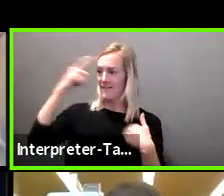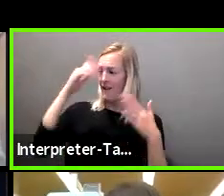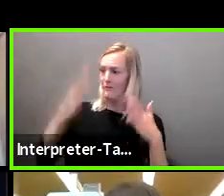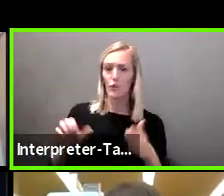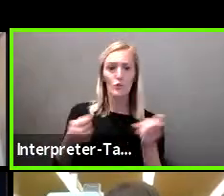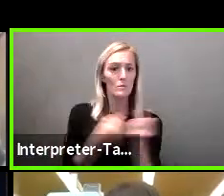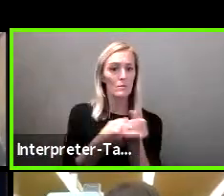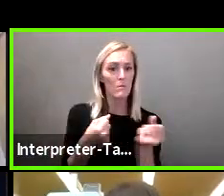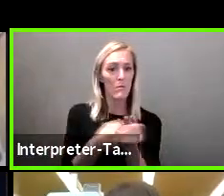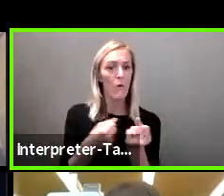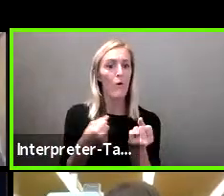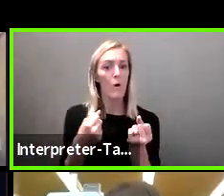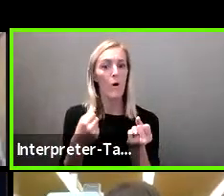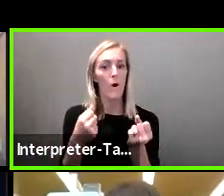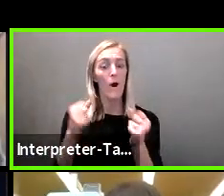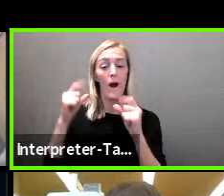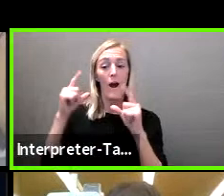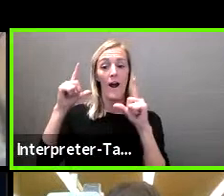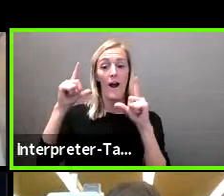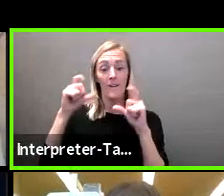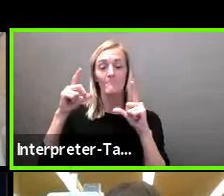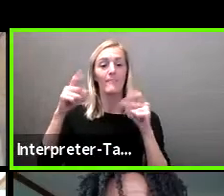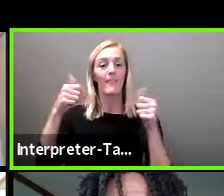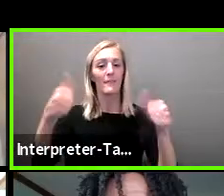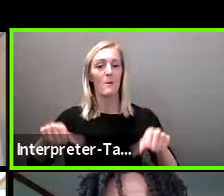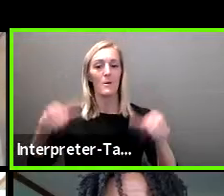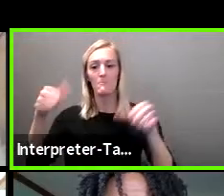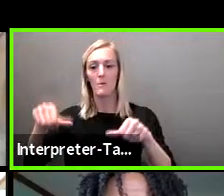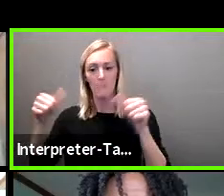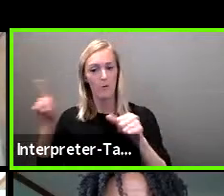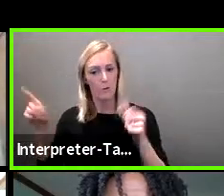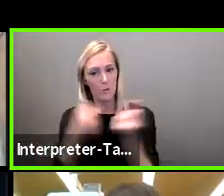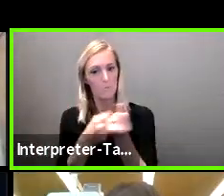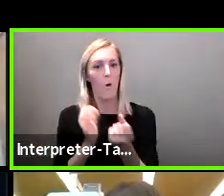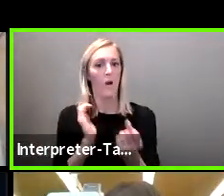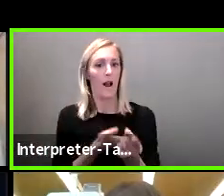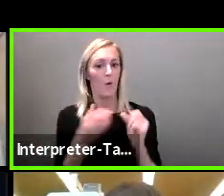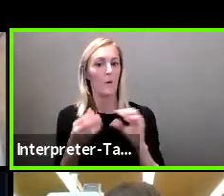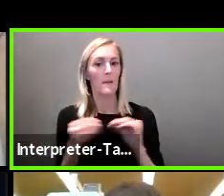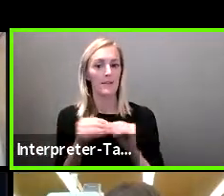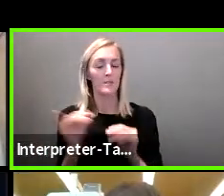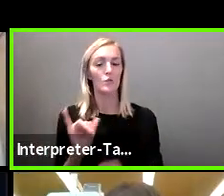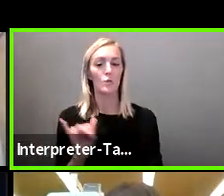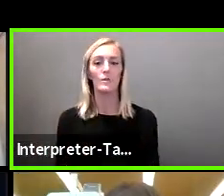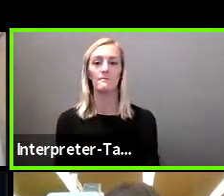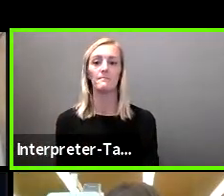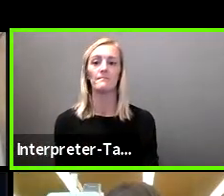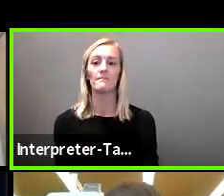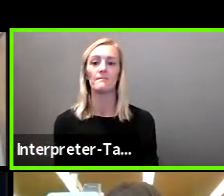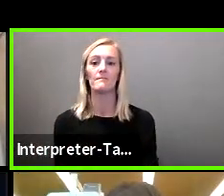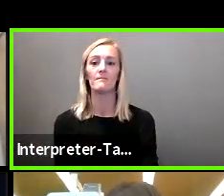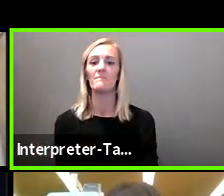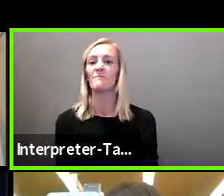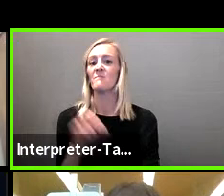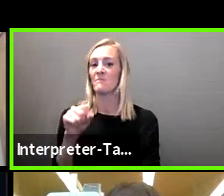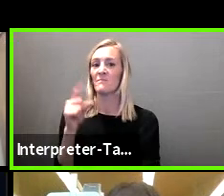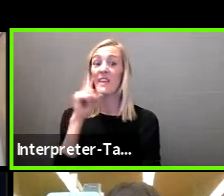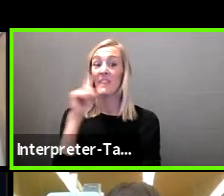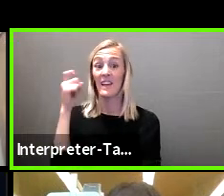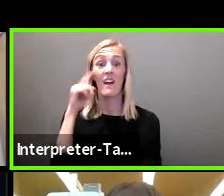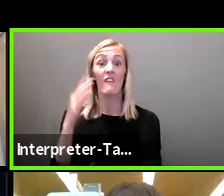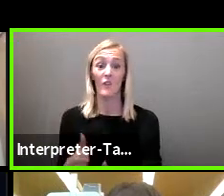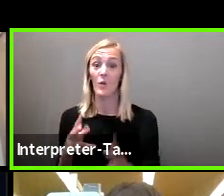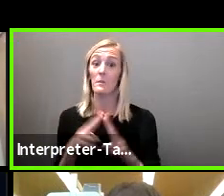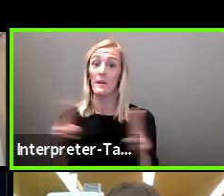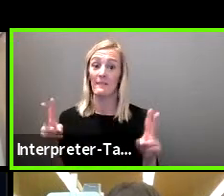governor. She's supporting what messages we're putting out there. So I think she would be very interested in that. And I'm very interested